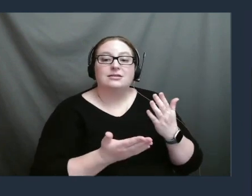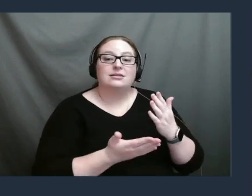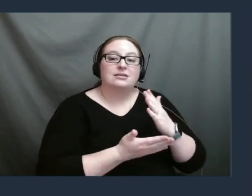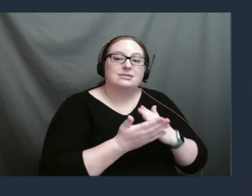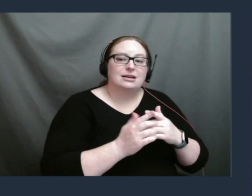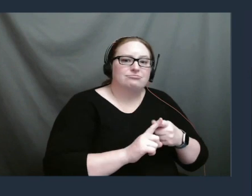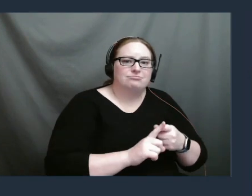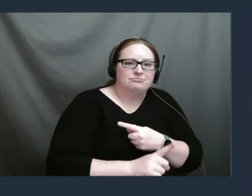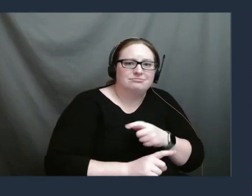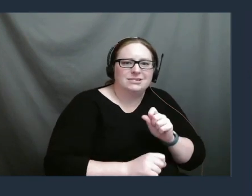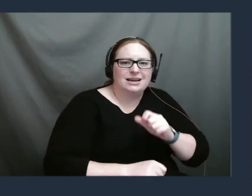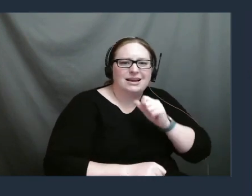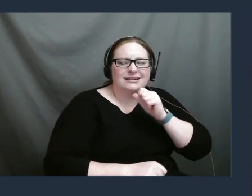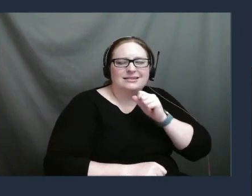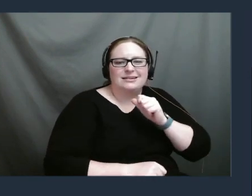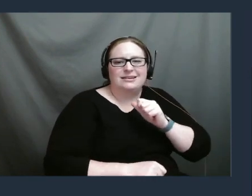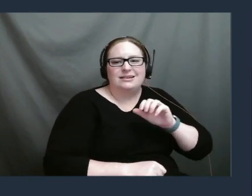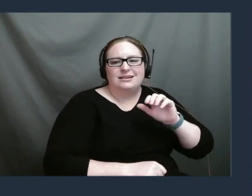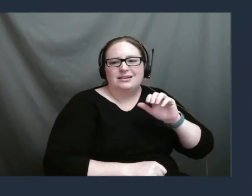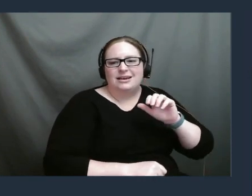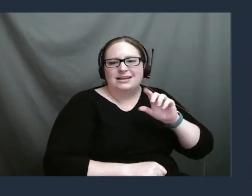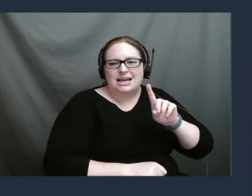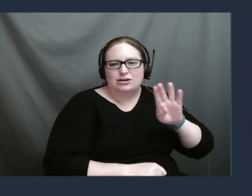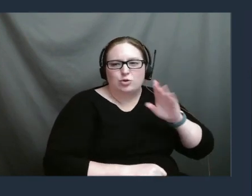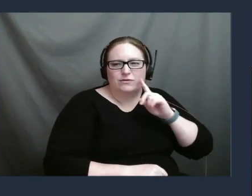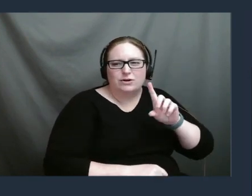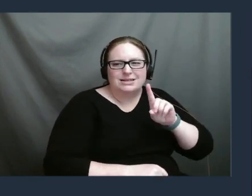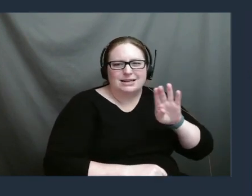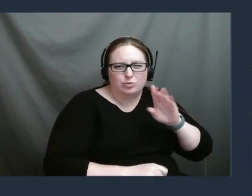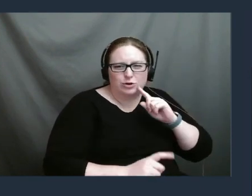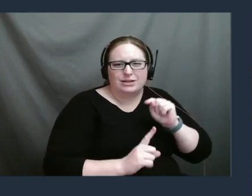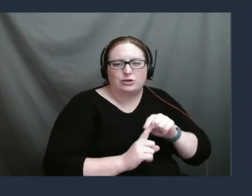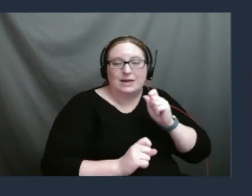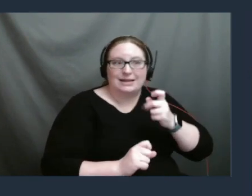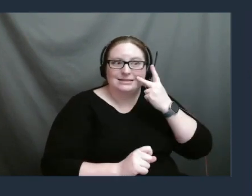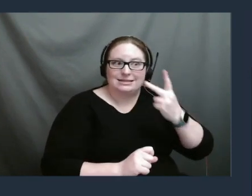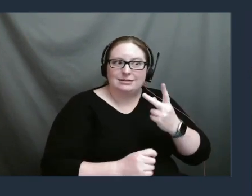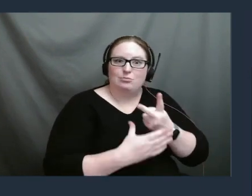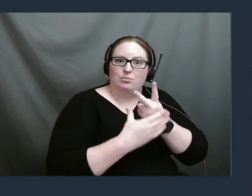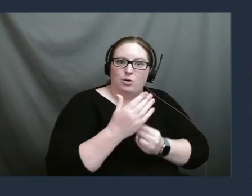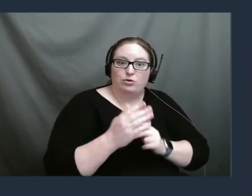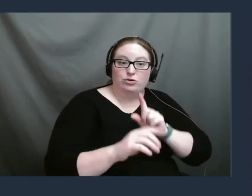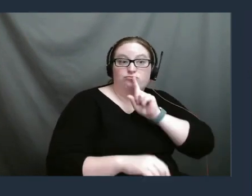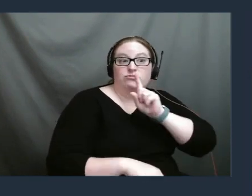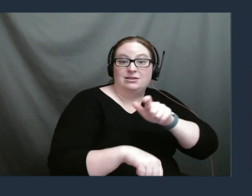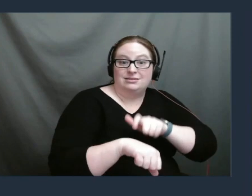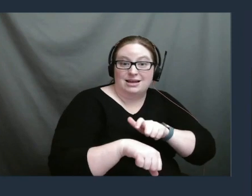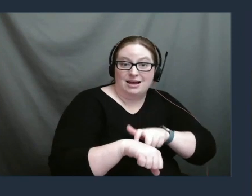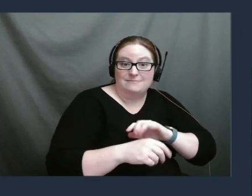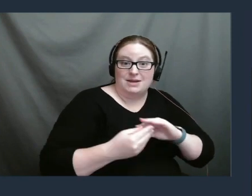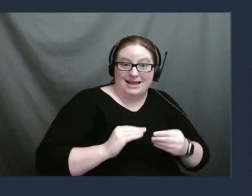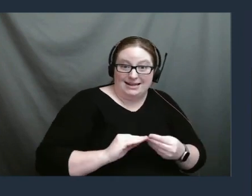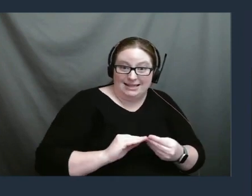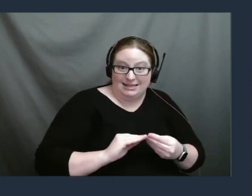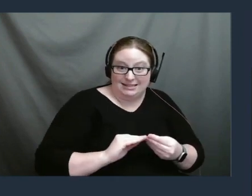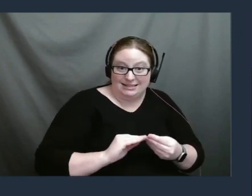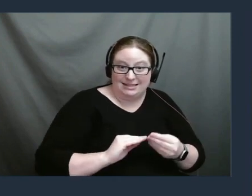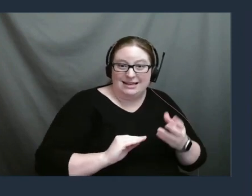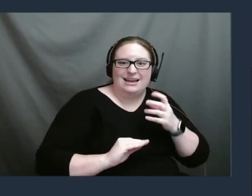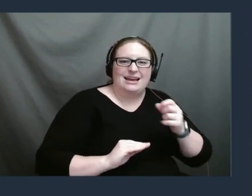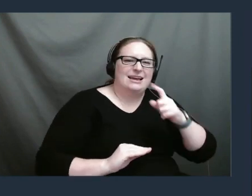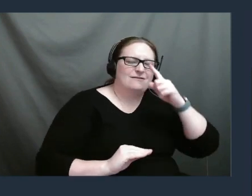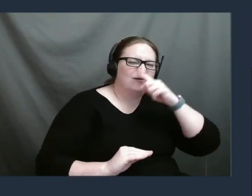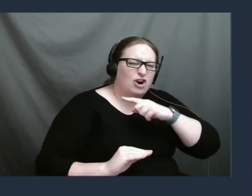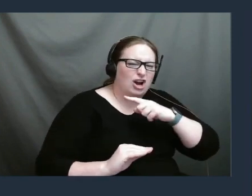dashboard for real-time dashboarding. So here you see a combination of both real-time analytics and a fraud